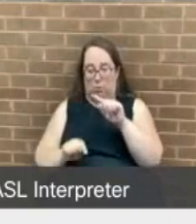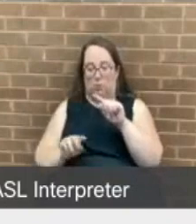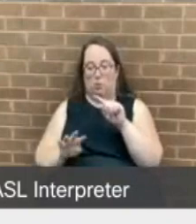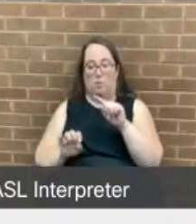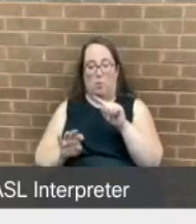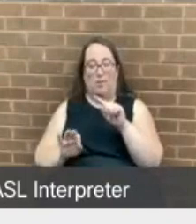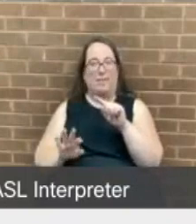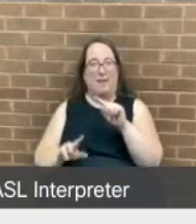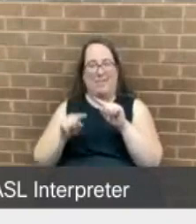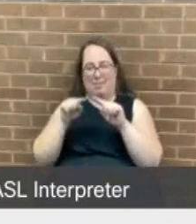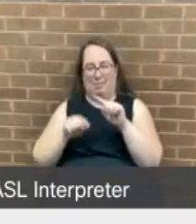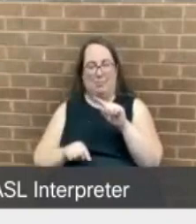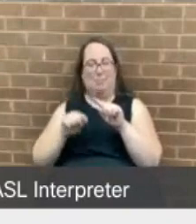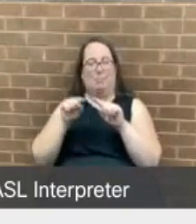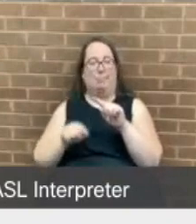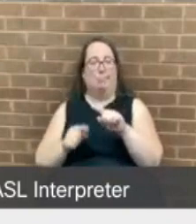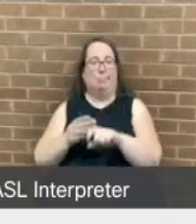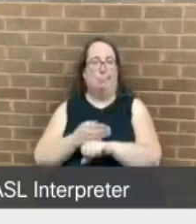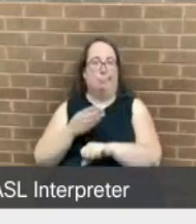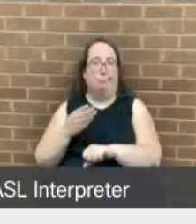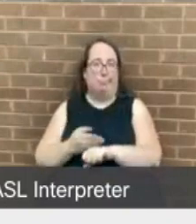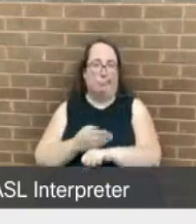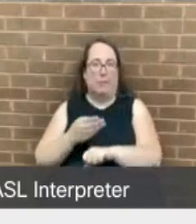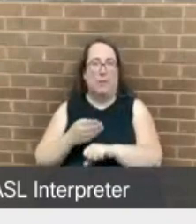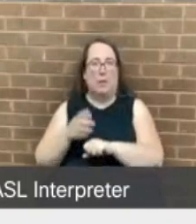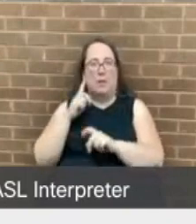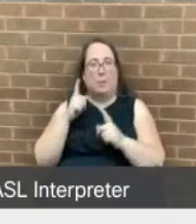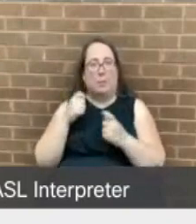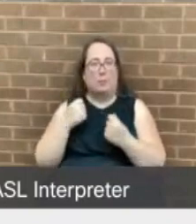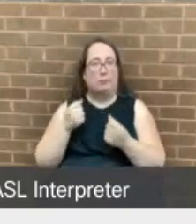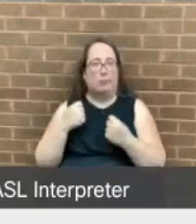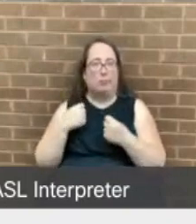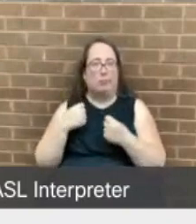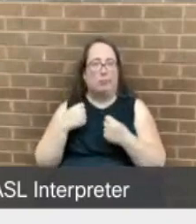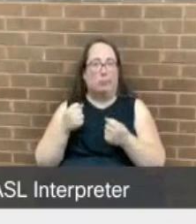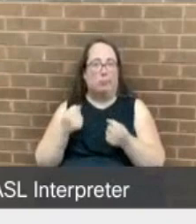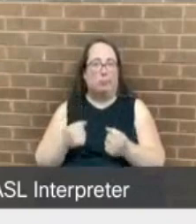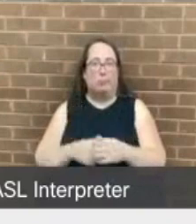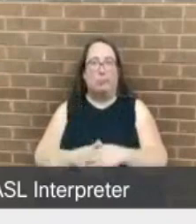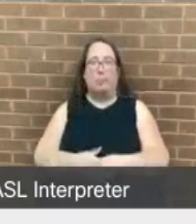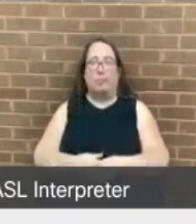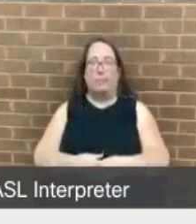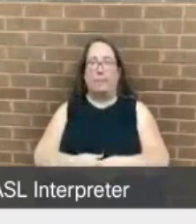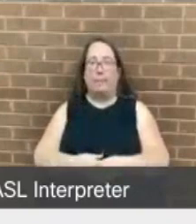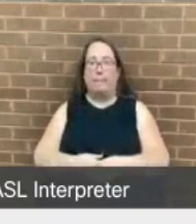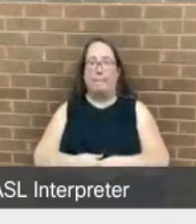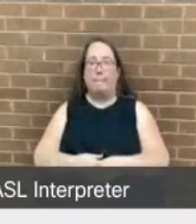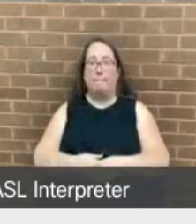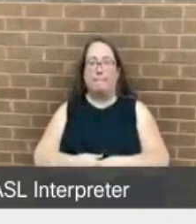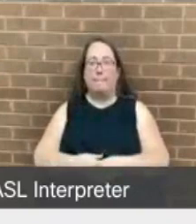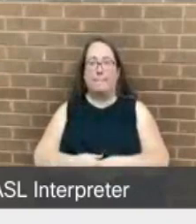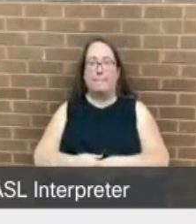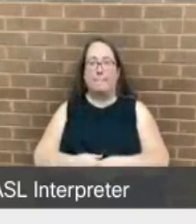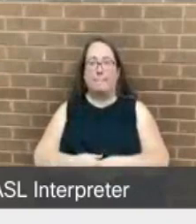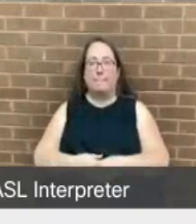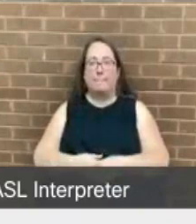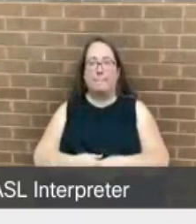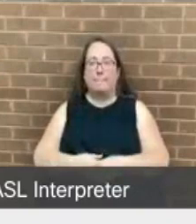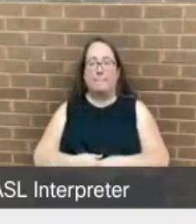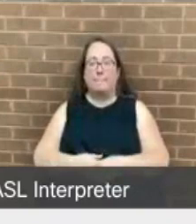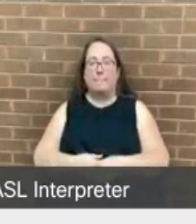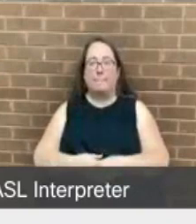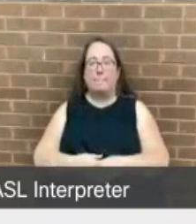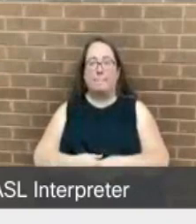for those constituents that are traveling in that direction. And so, you know, is there any reassurance that you can give